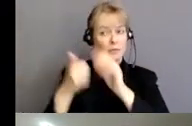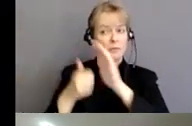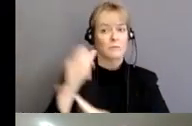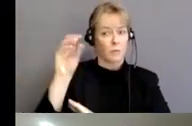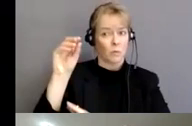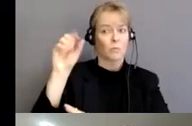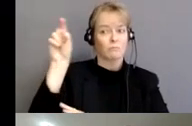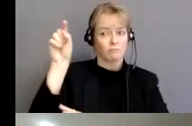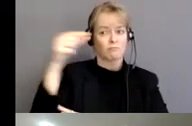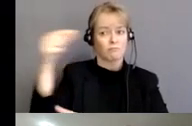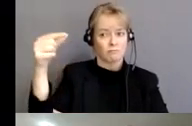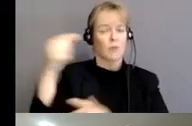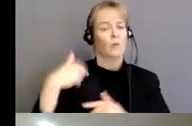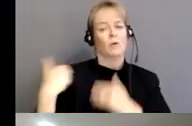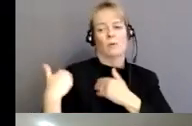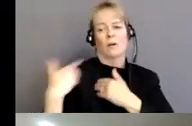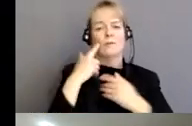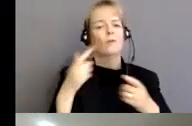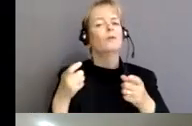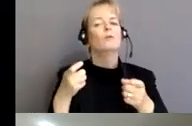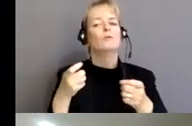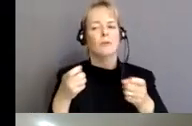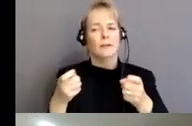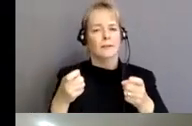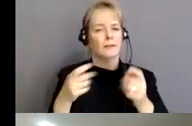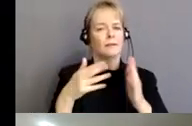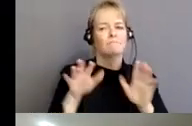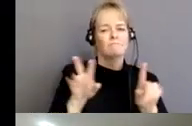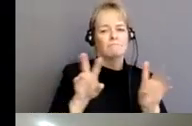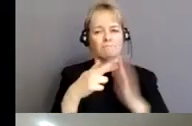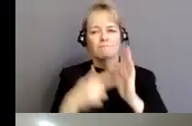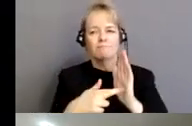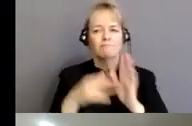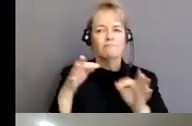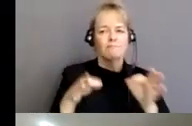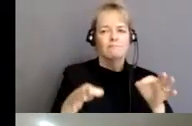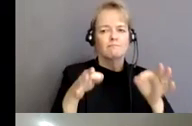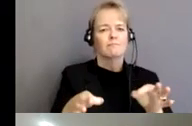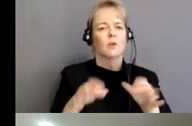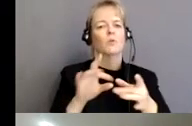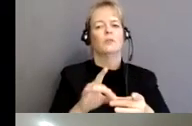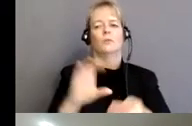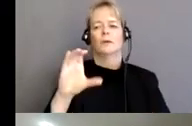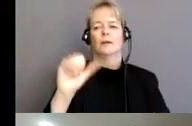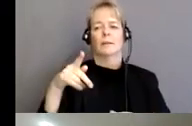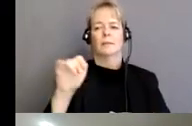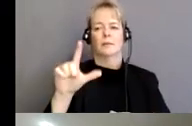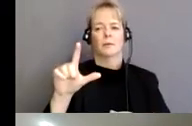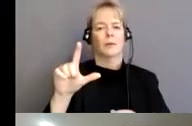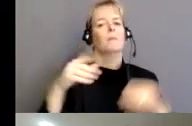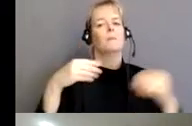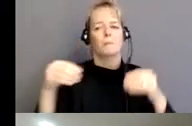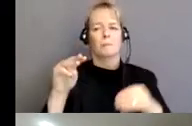for regulating capital markets in Ontario. A key part of our mandate is to provide protection to